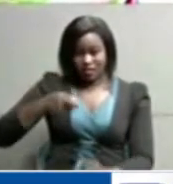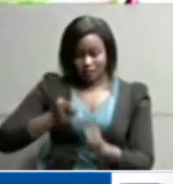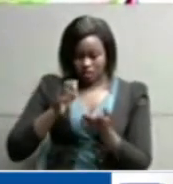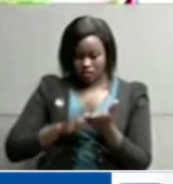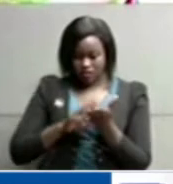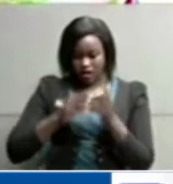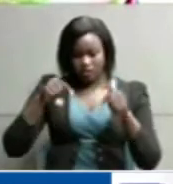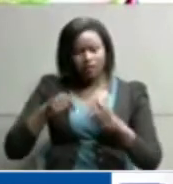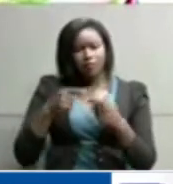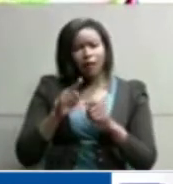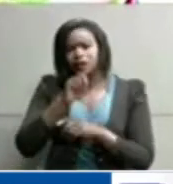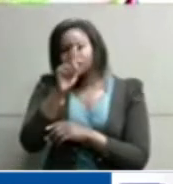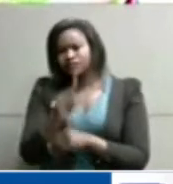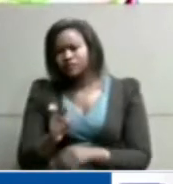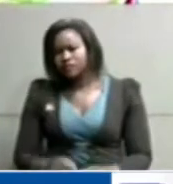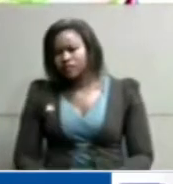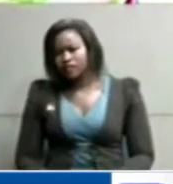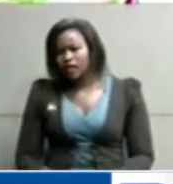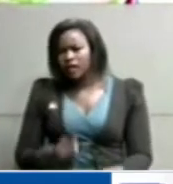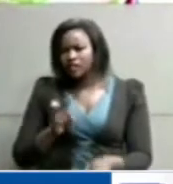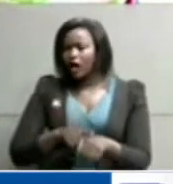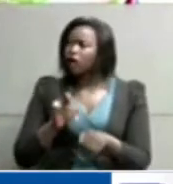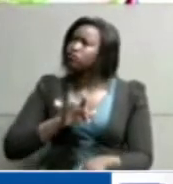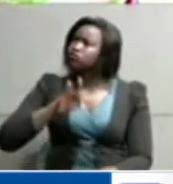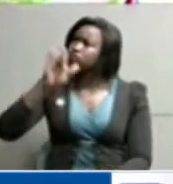Now the question is, did he go with this disease?